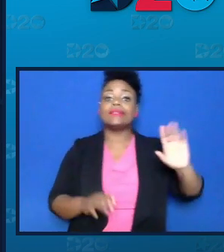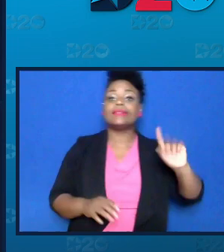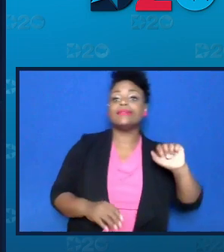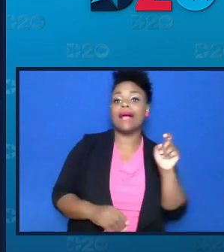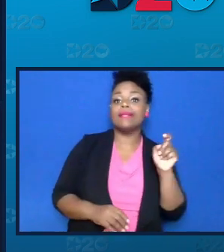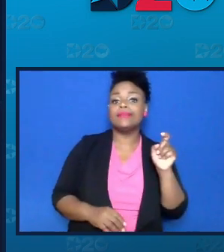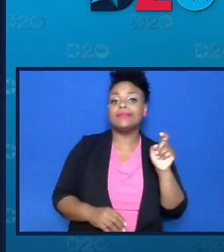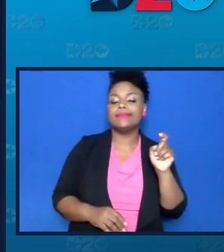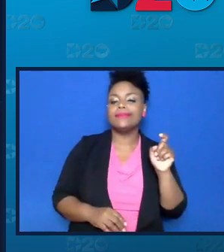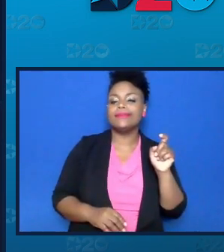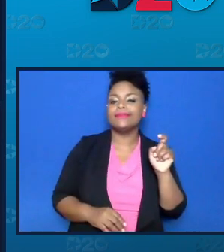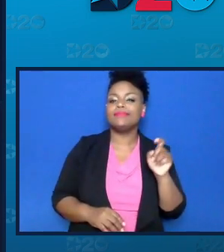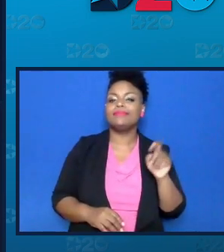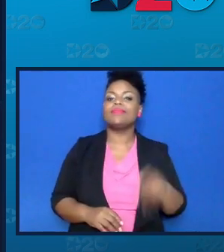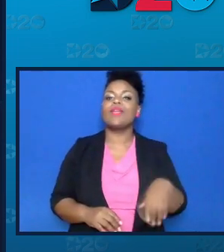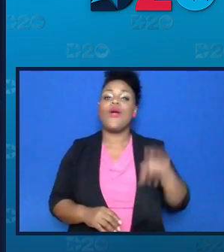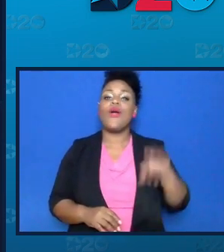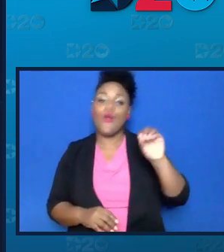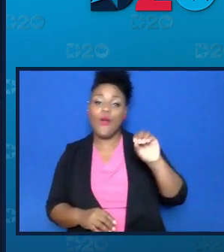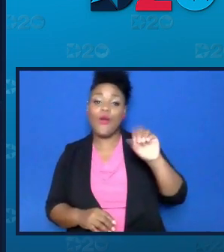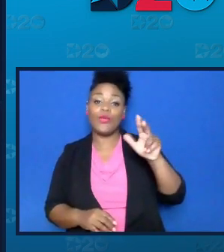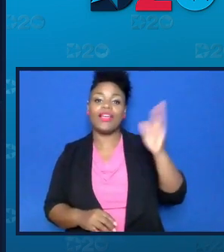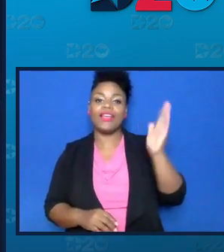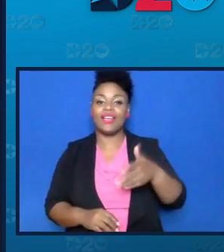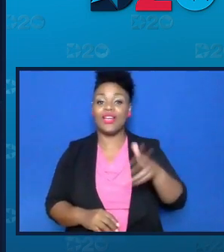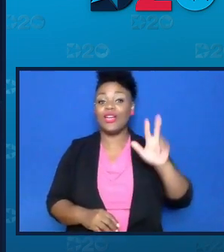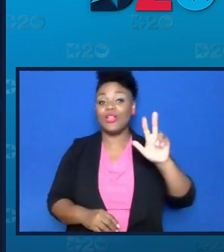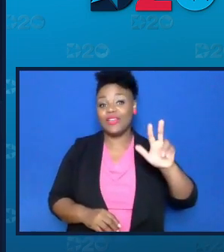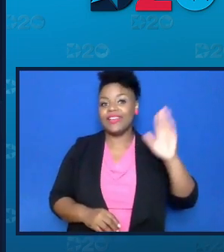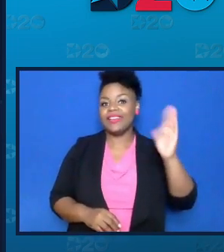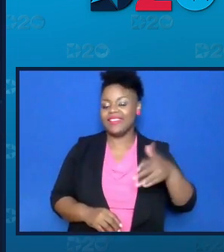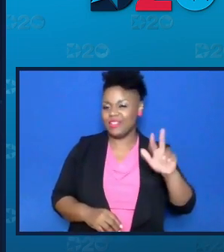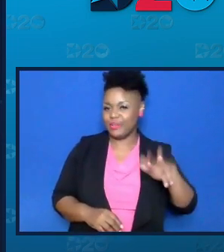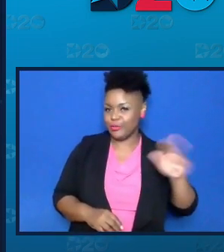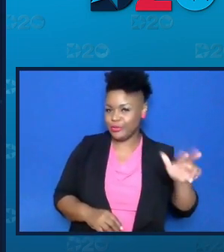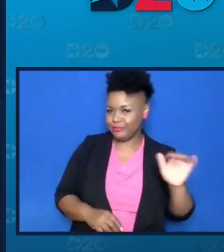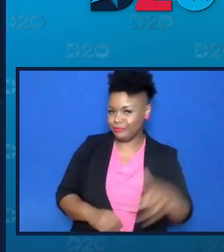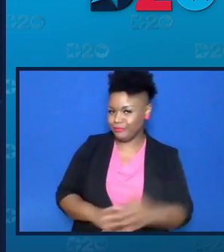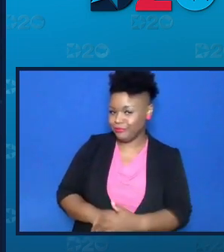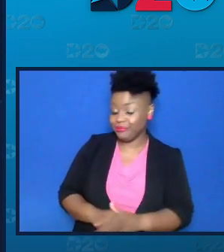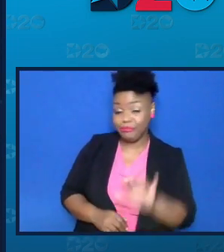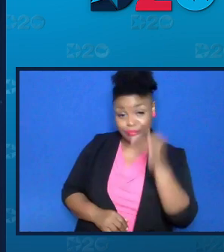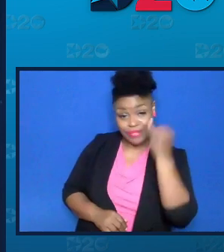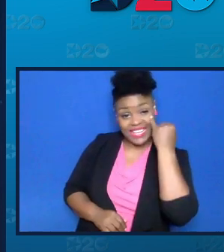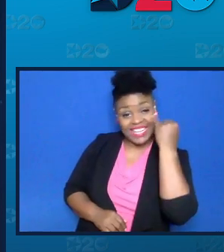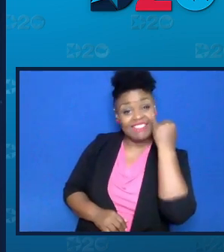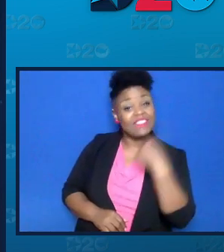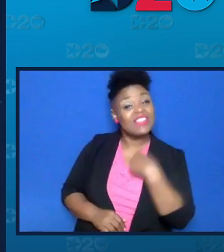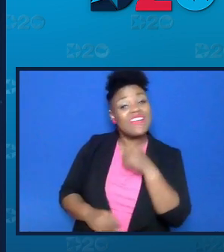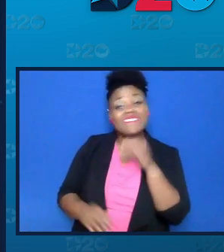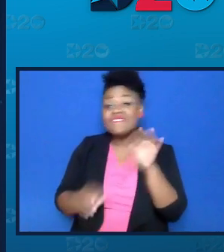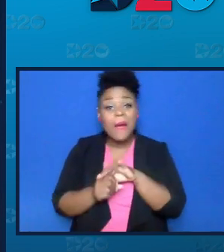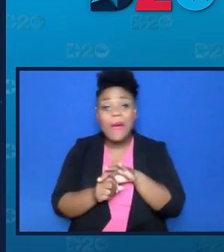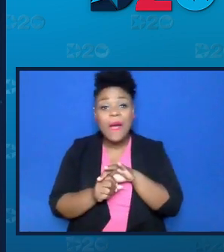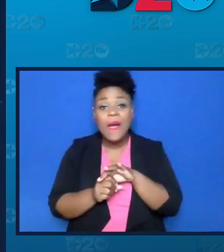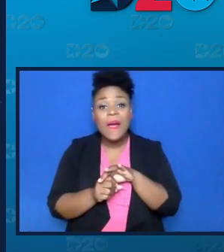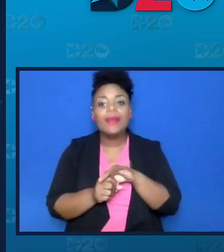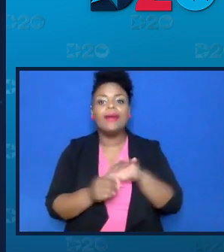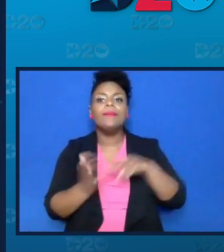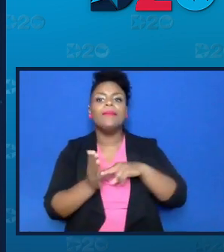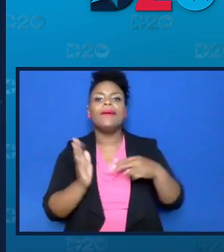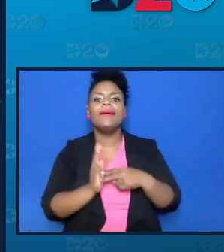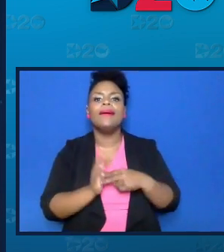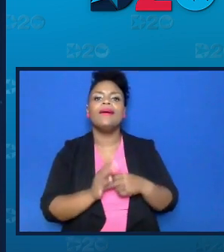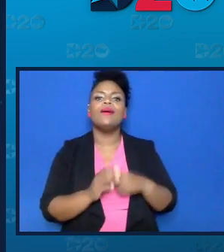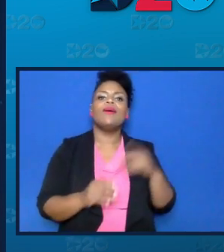is nothing Facebook, Fox News, and Vladimir Putin can do to stop us. But first, let's reaffirm